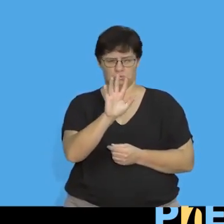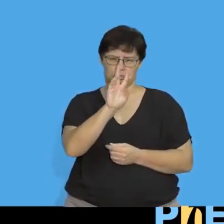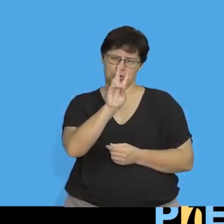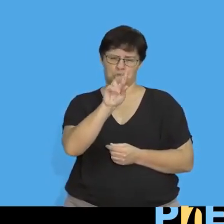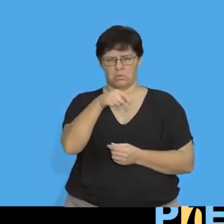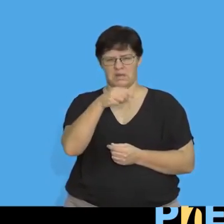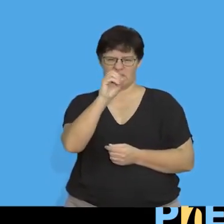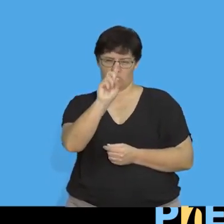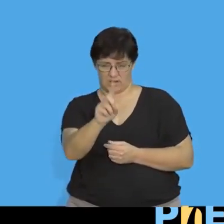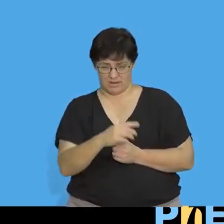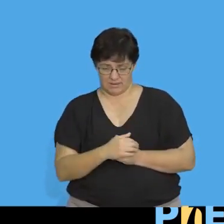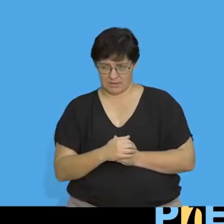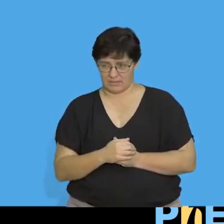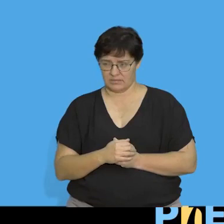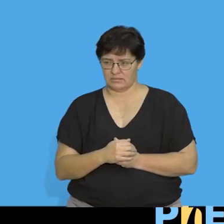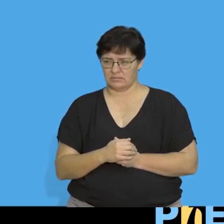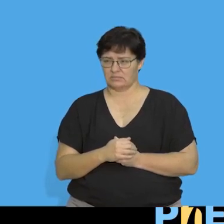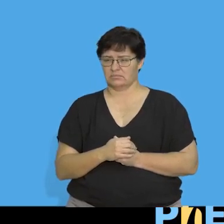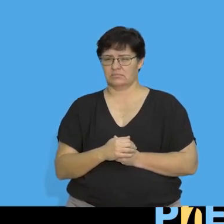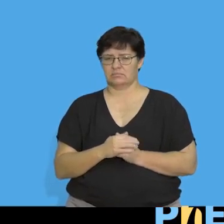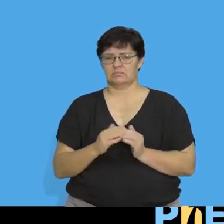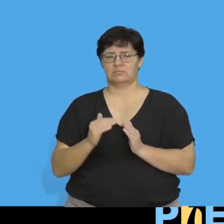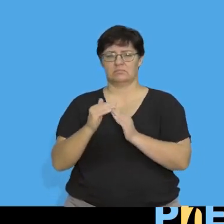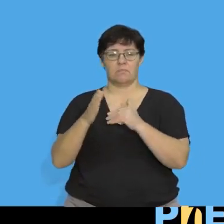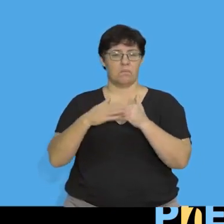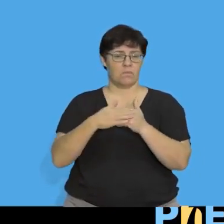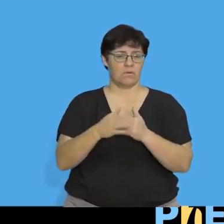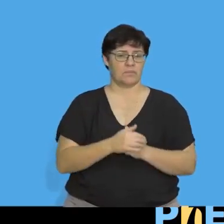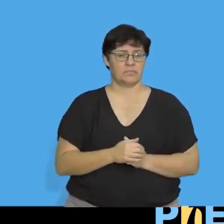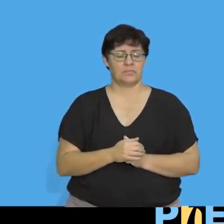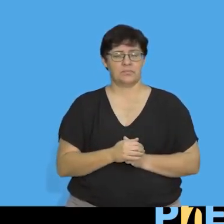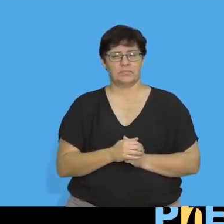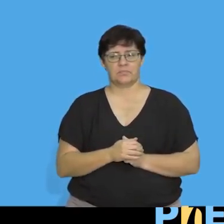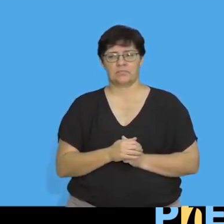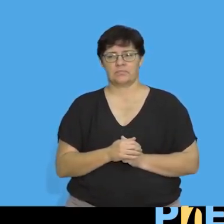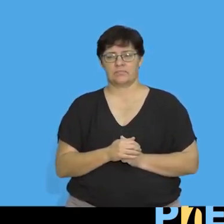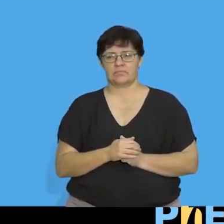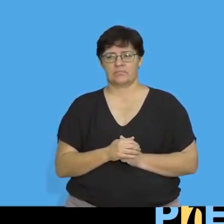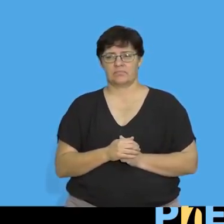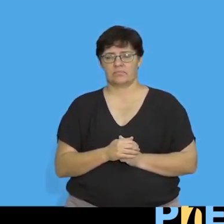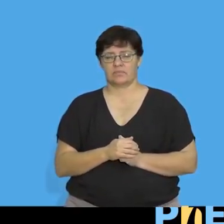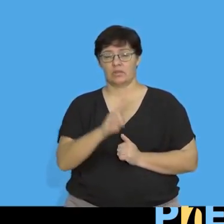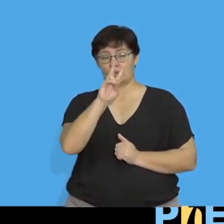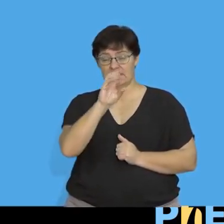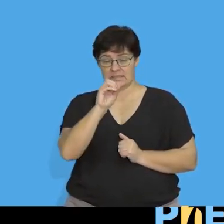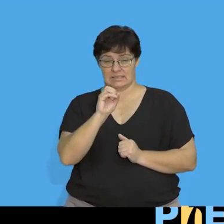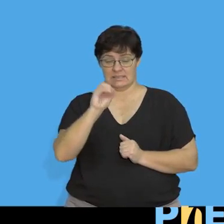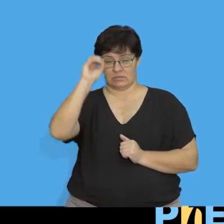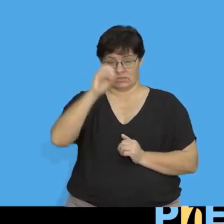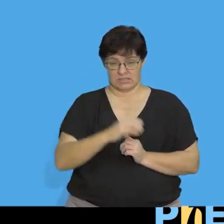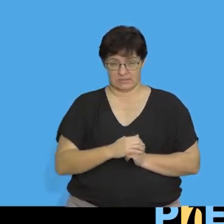2,01. Let's increase the angle a little bit, and we're going to make it 20 degrees.